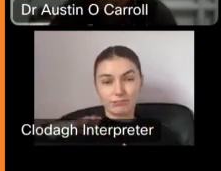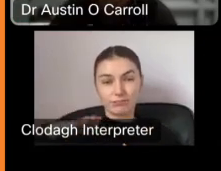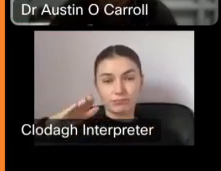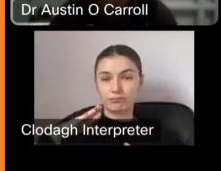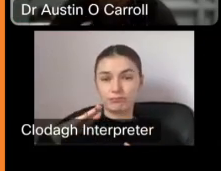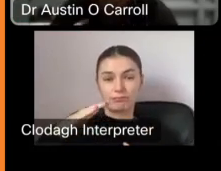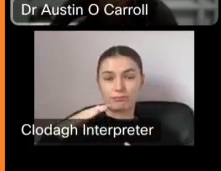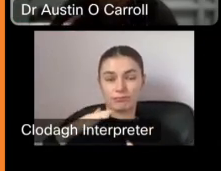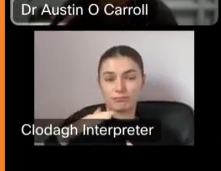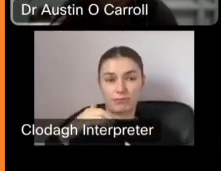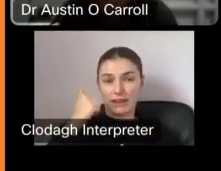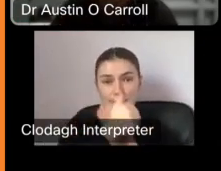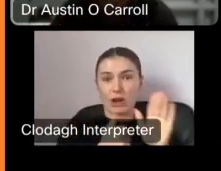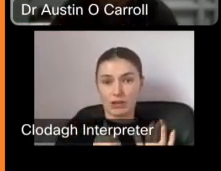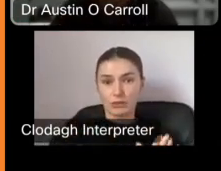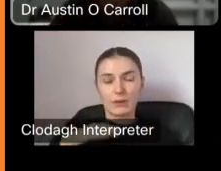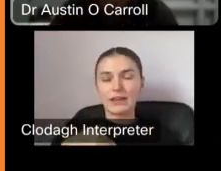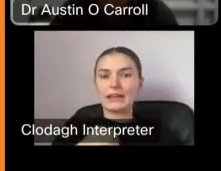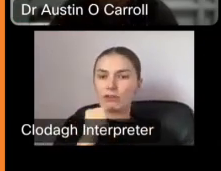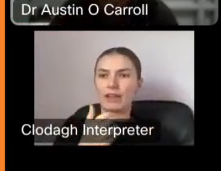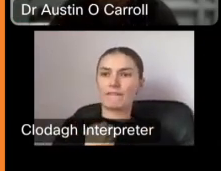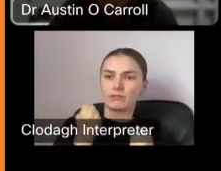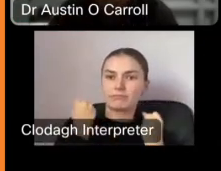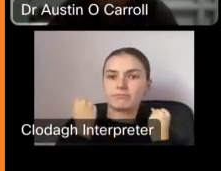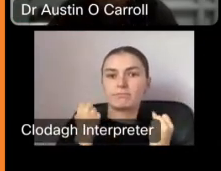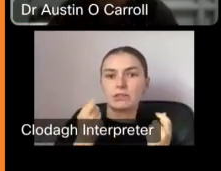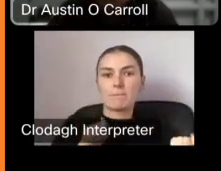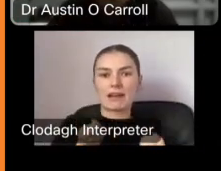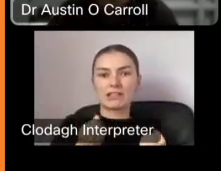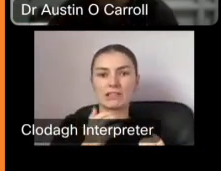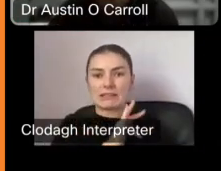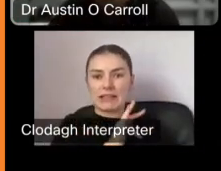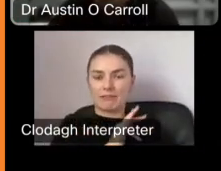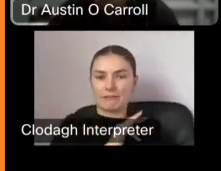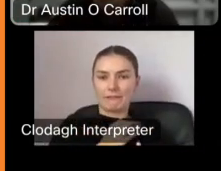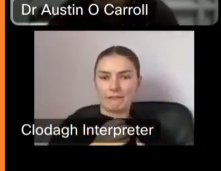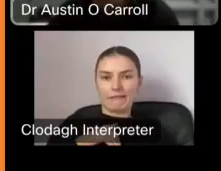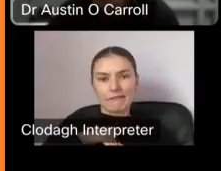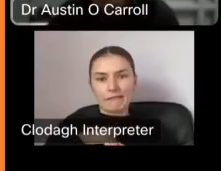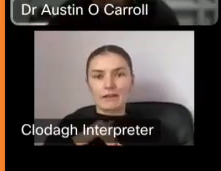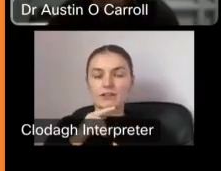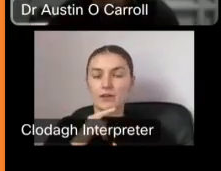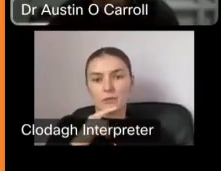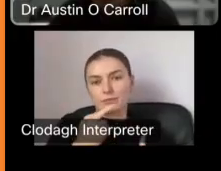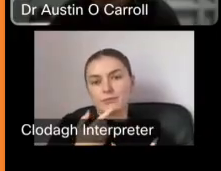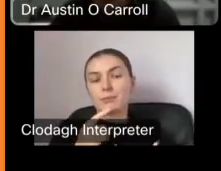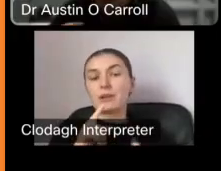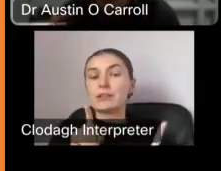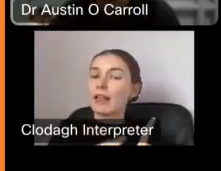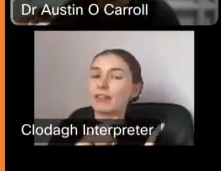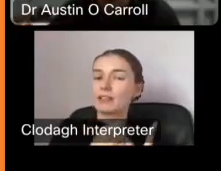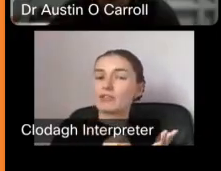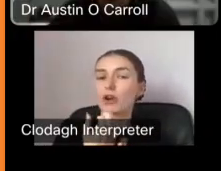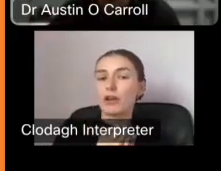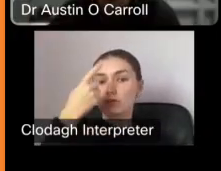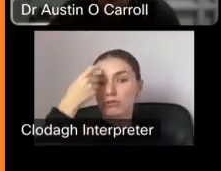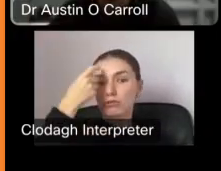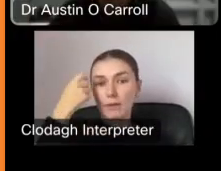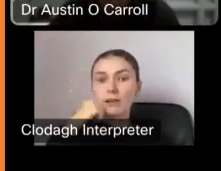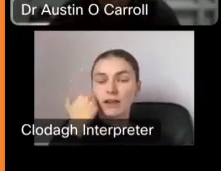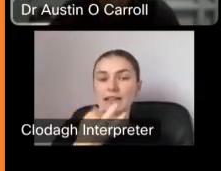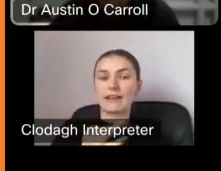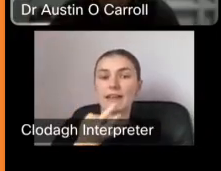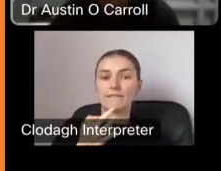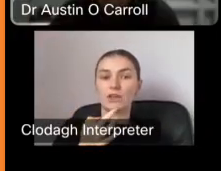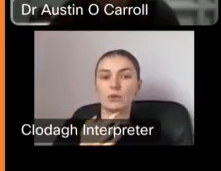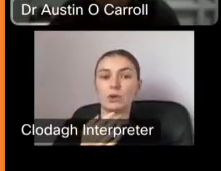the resilience to be able to manage that, and he couldn't face it. It's also a story of trauma because if you adopt a